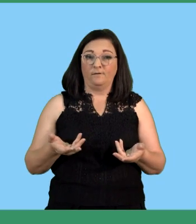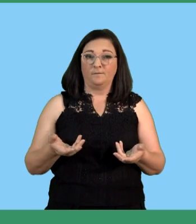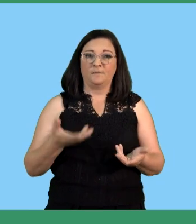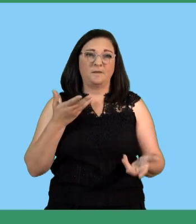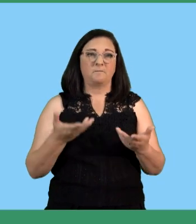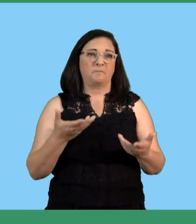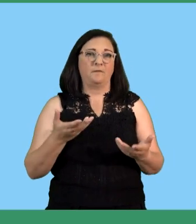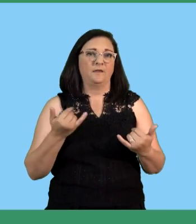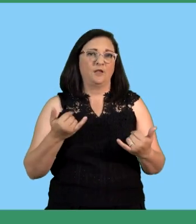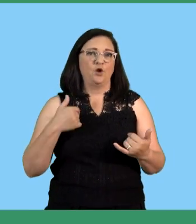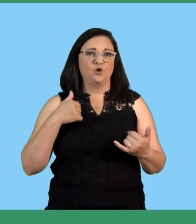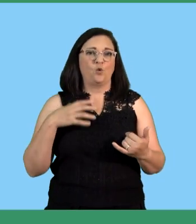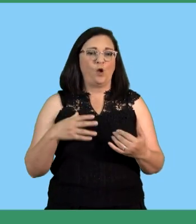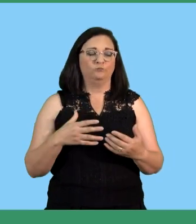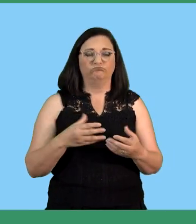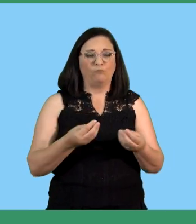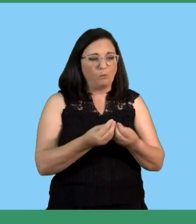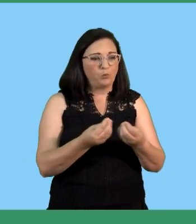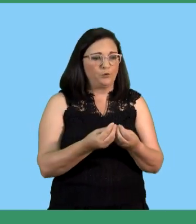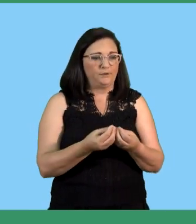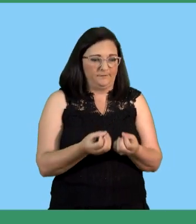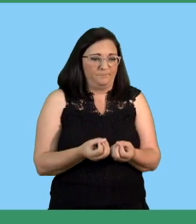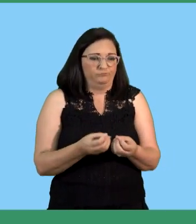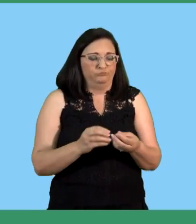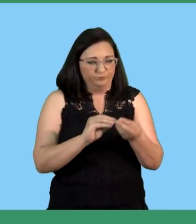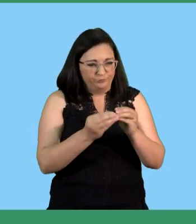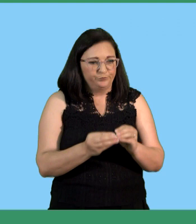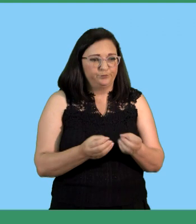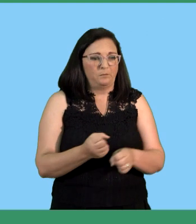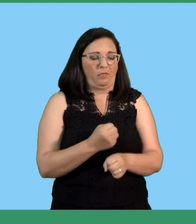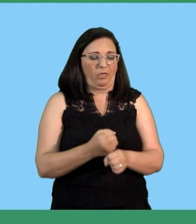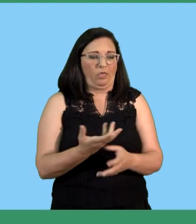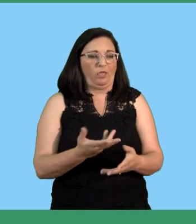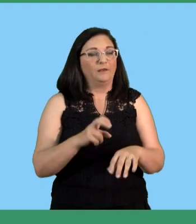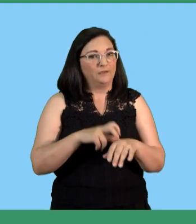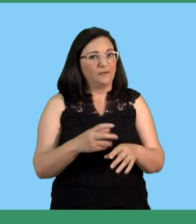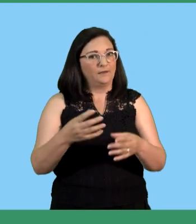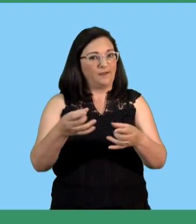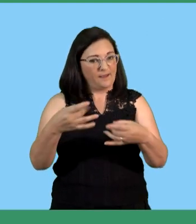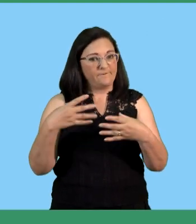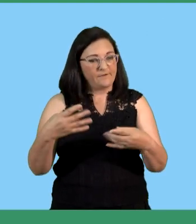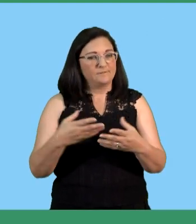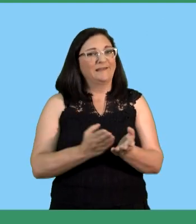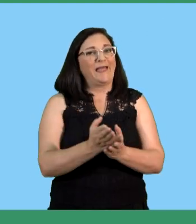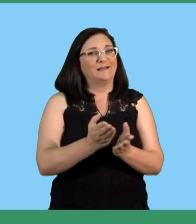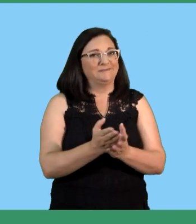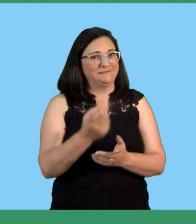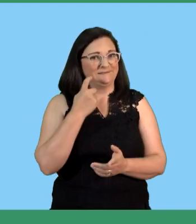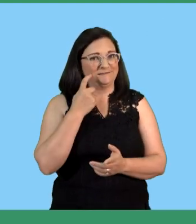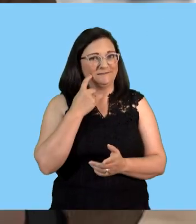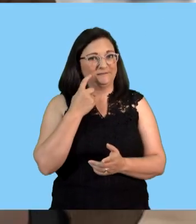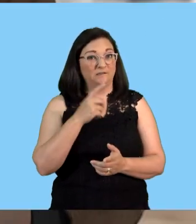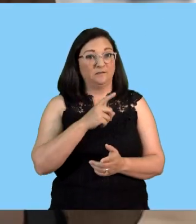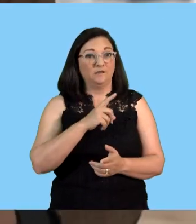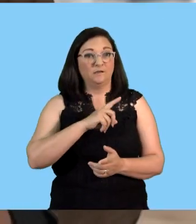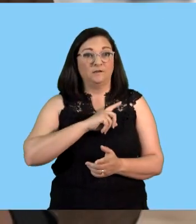used to maybe to produce whatever product that we are producing. So with that being easily accessible, it could